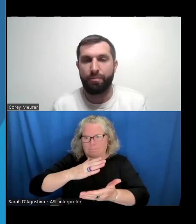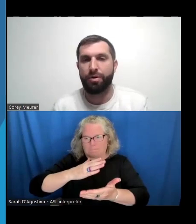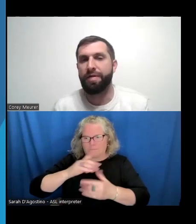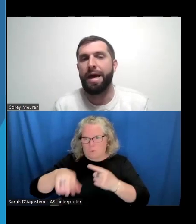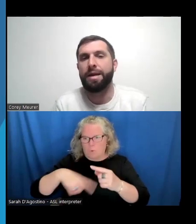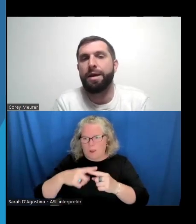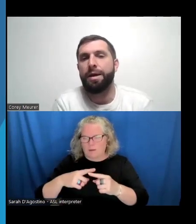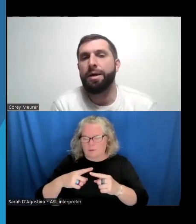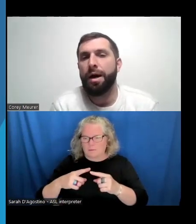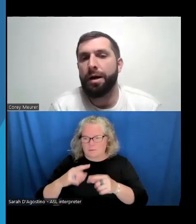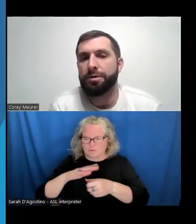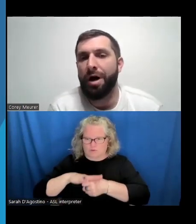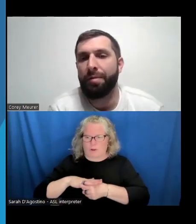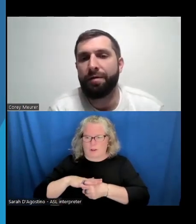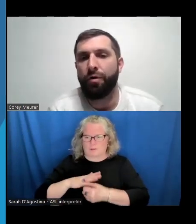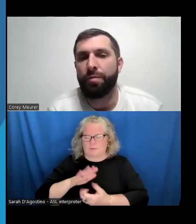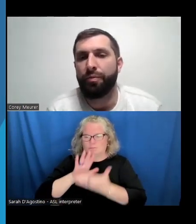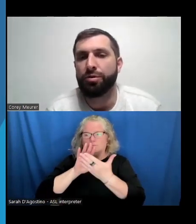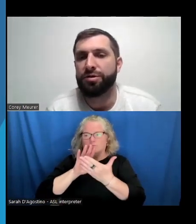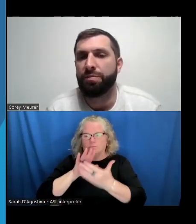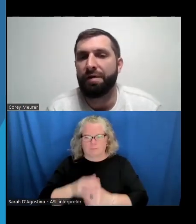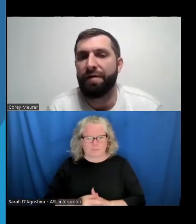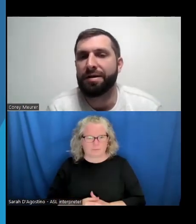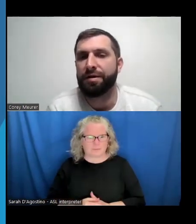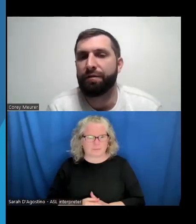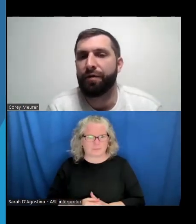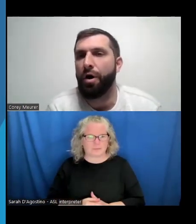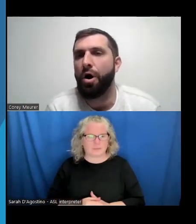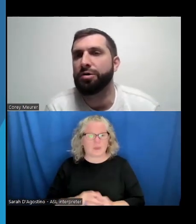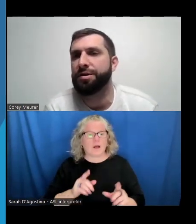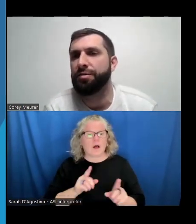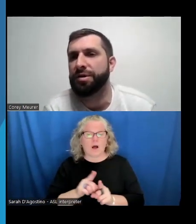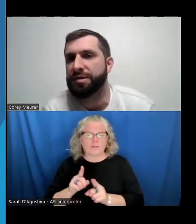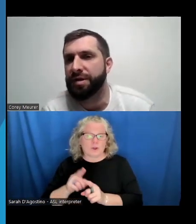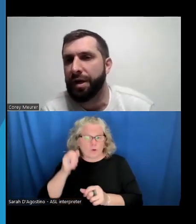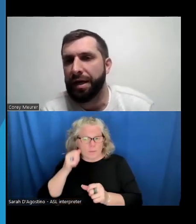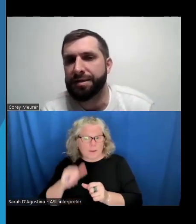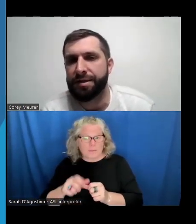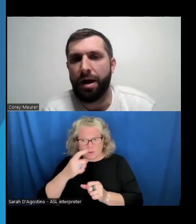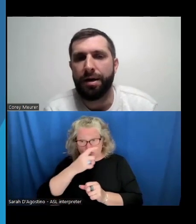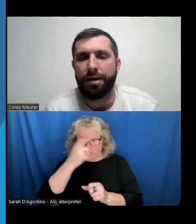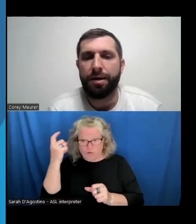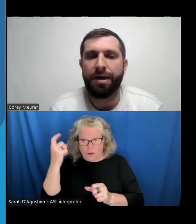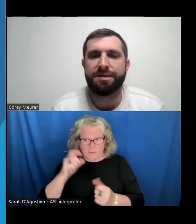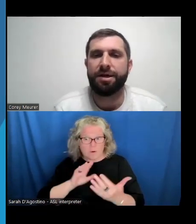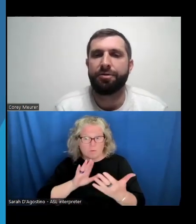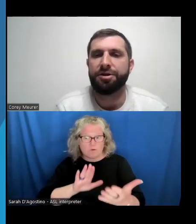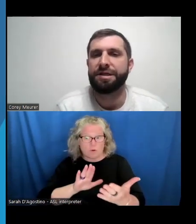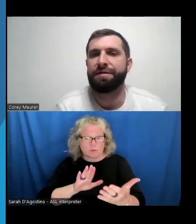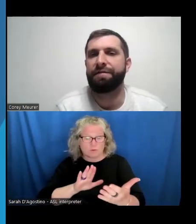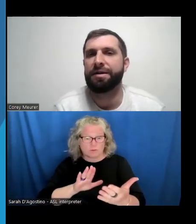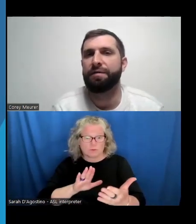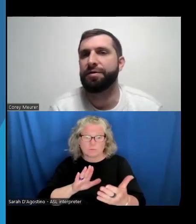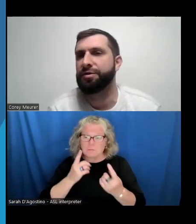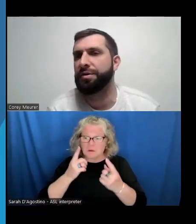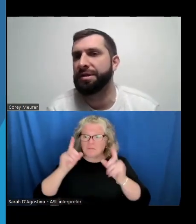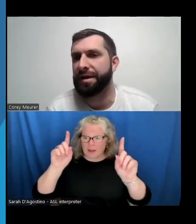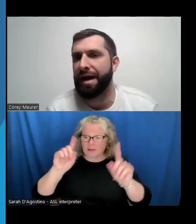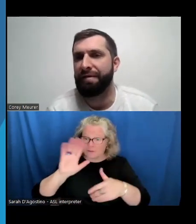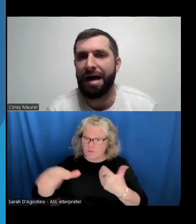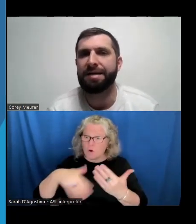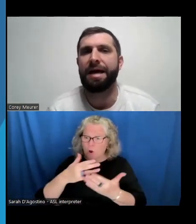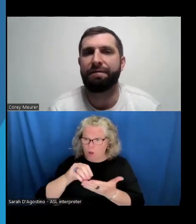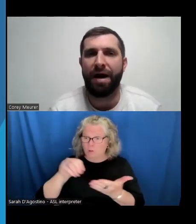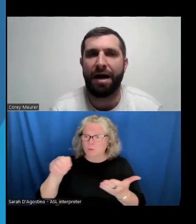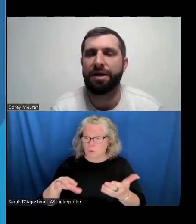and remember that trauma-informed approaches will be effective for all students, It's not necessarily just effective for students